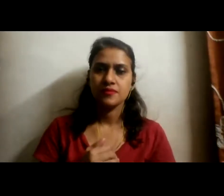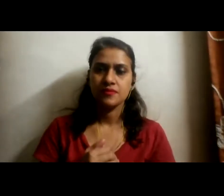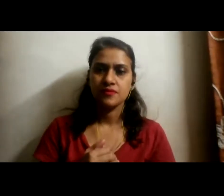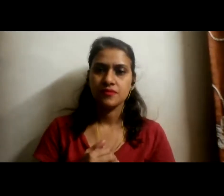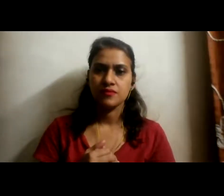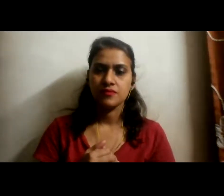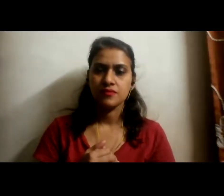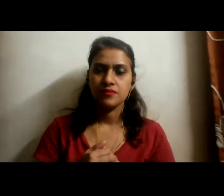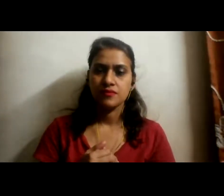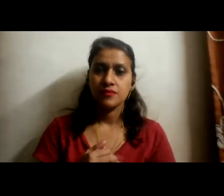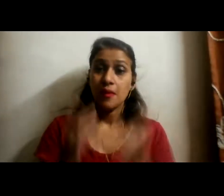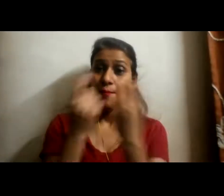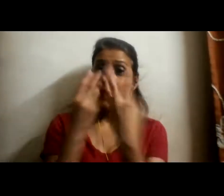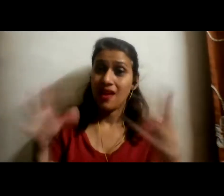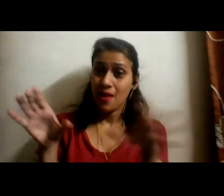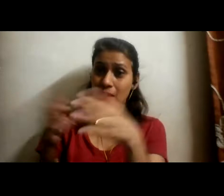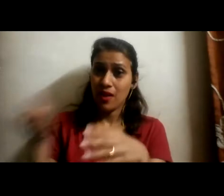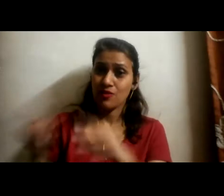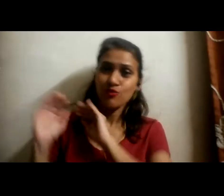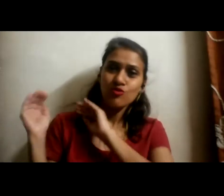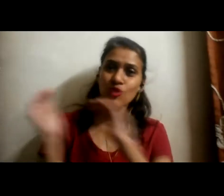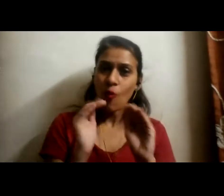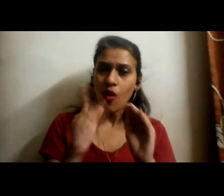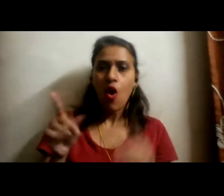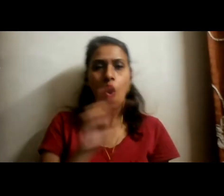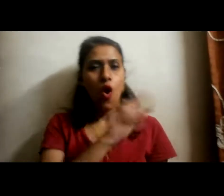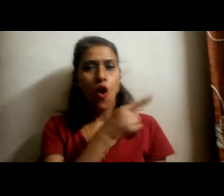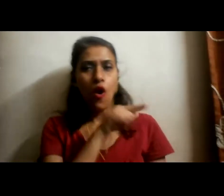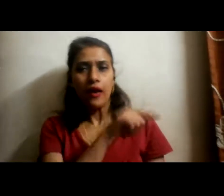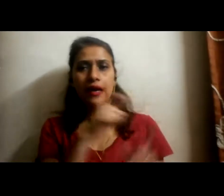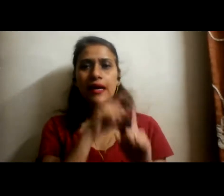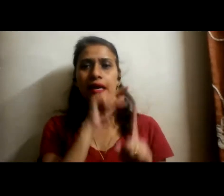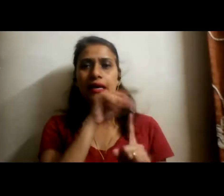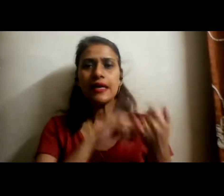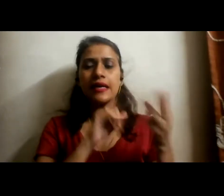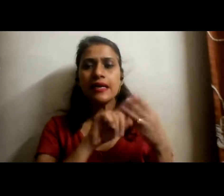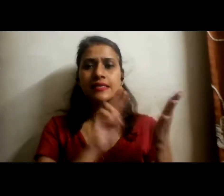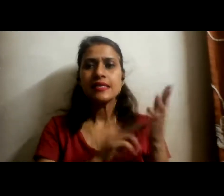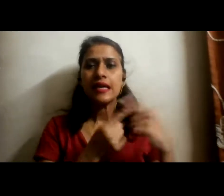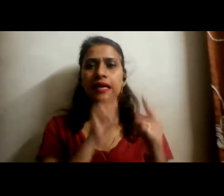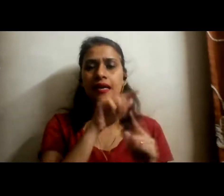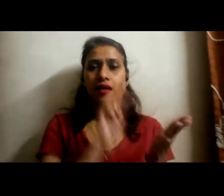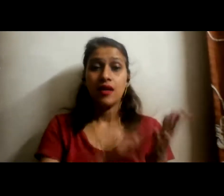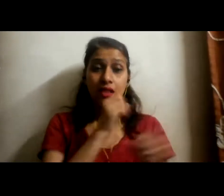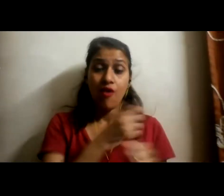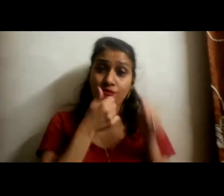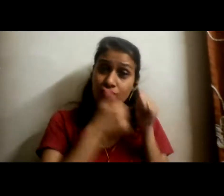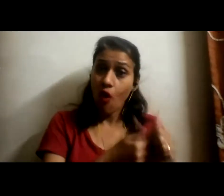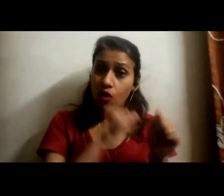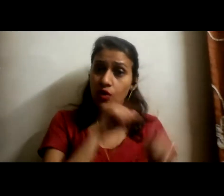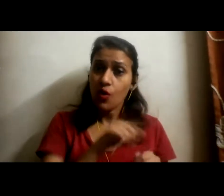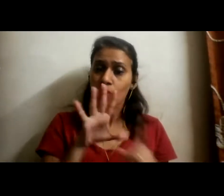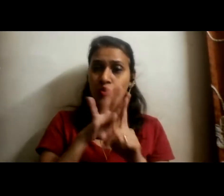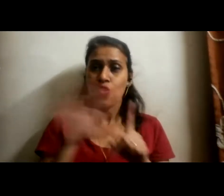which, like, majority findings are you in favor of it, or the dissenting opinion. Depending on that, you will start your